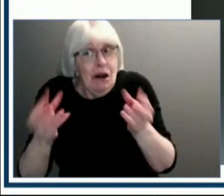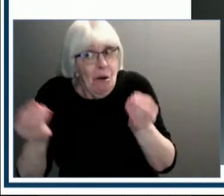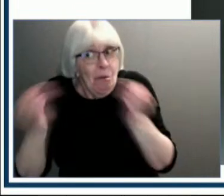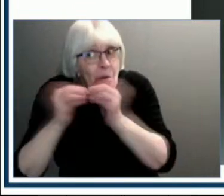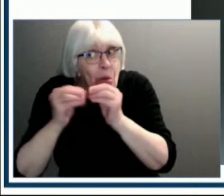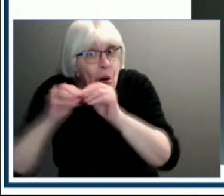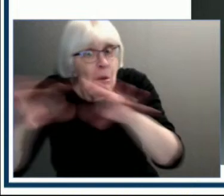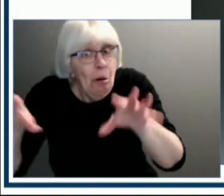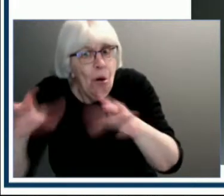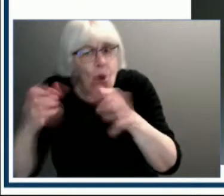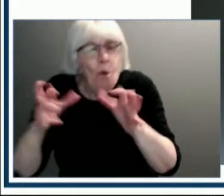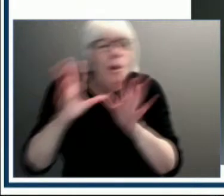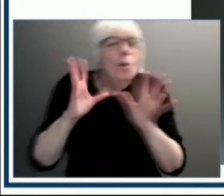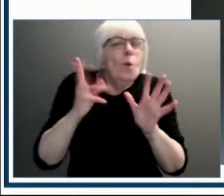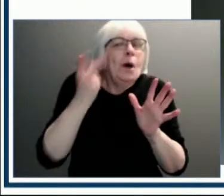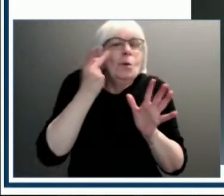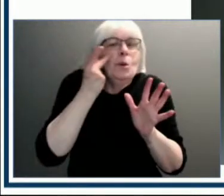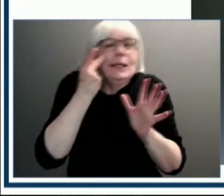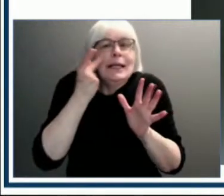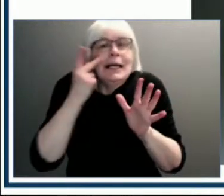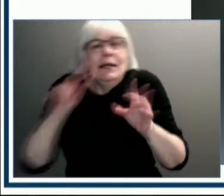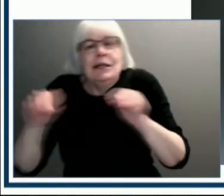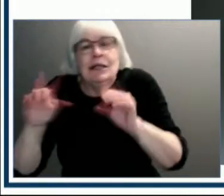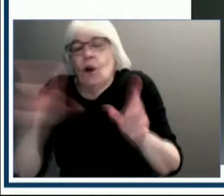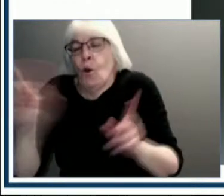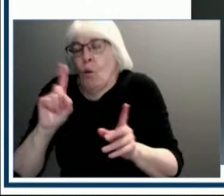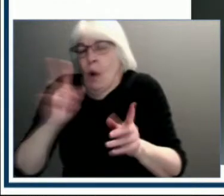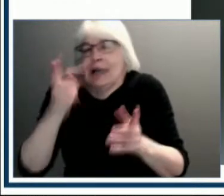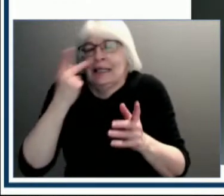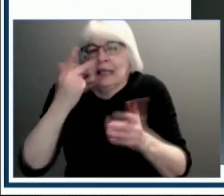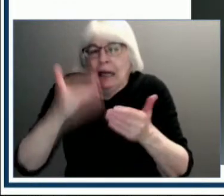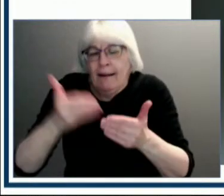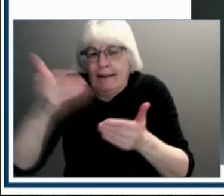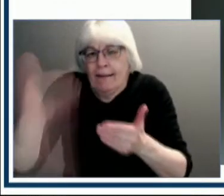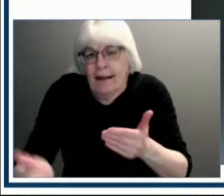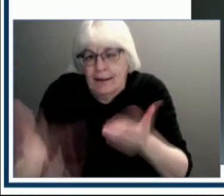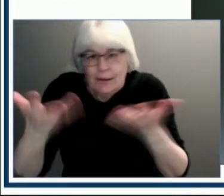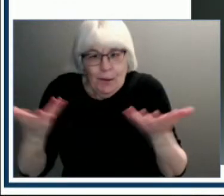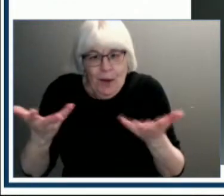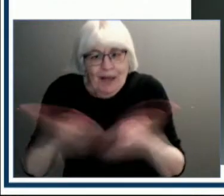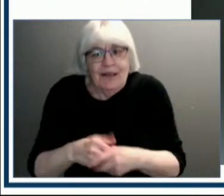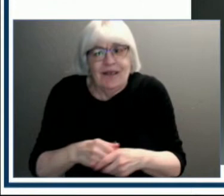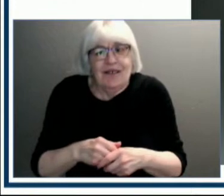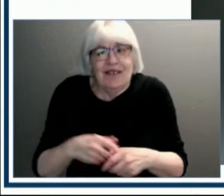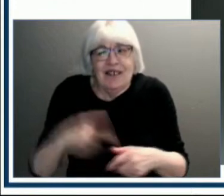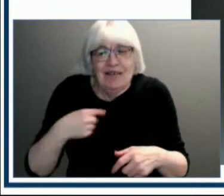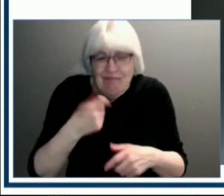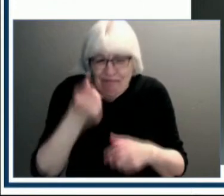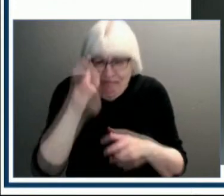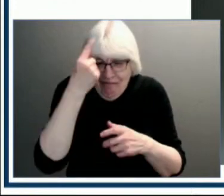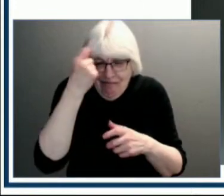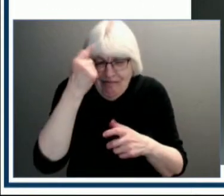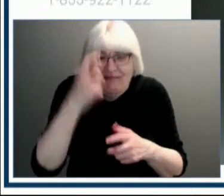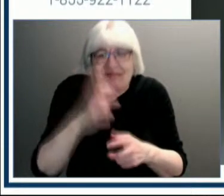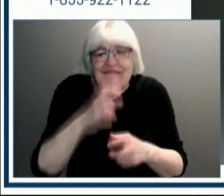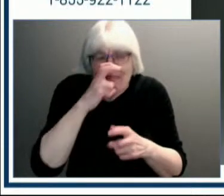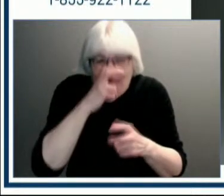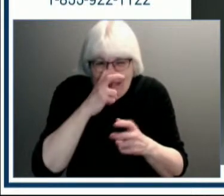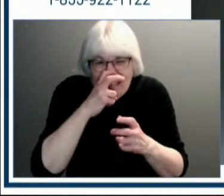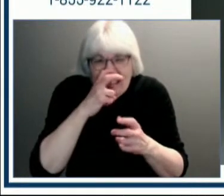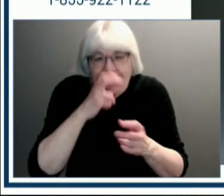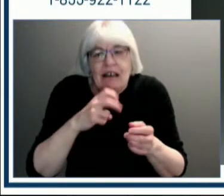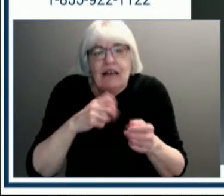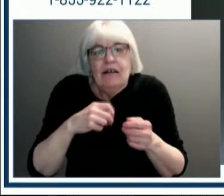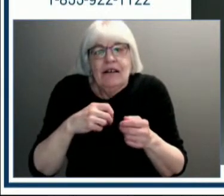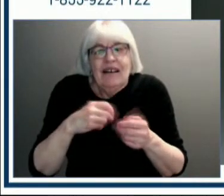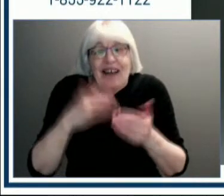be. But please remember that the restrictions only take us so far and only work if everyone follows them.